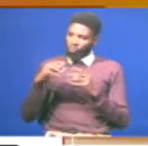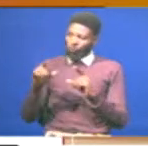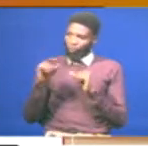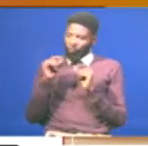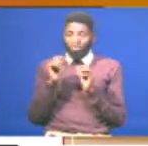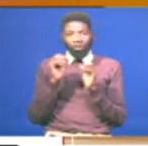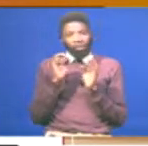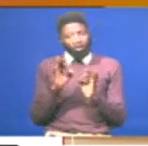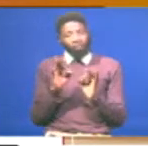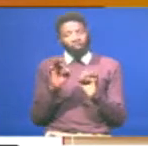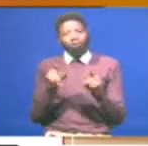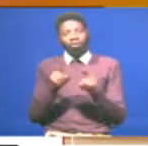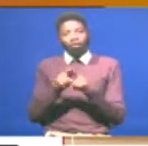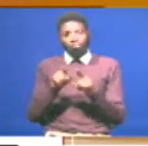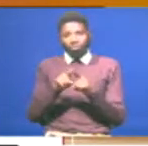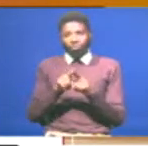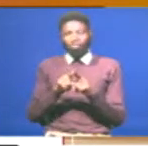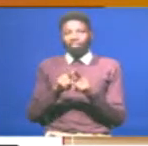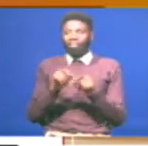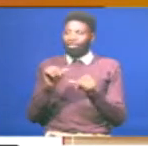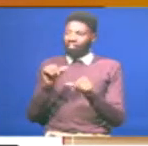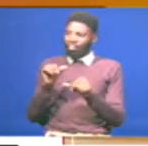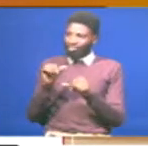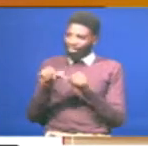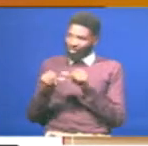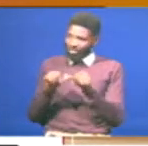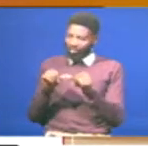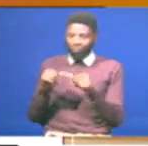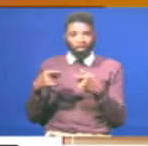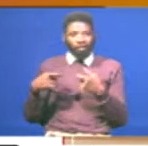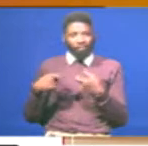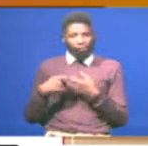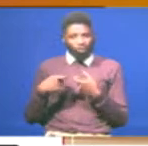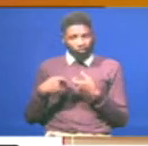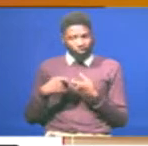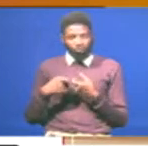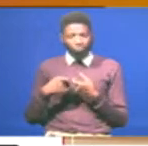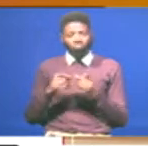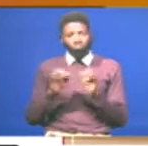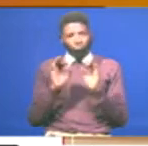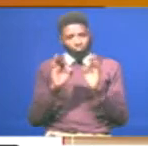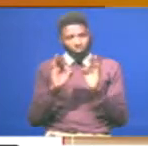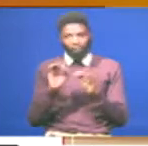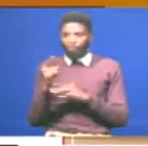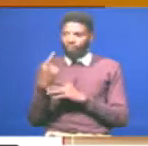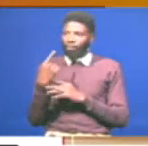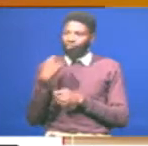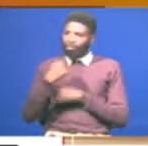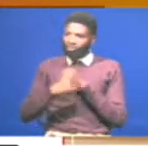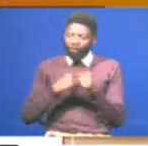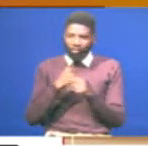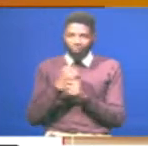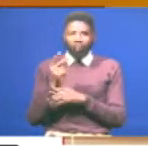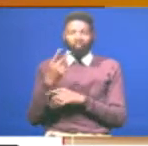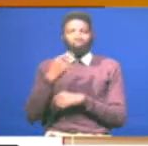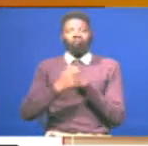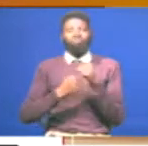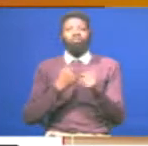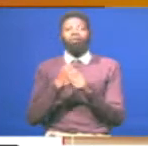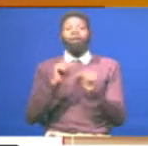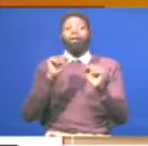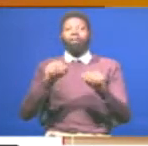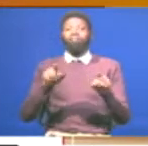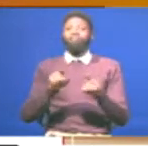to do science, physics, and you do well in first year, second year, you can shift over to